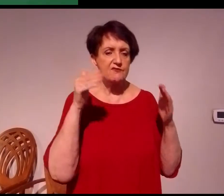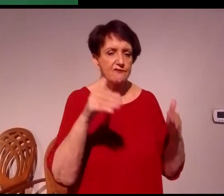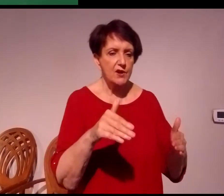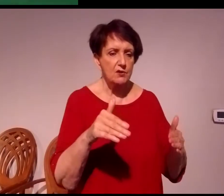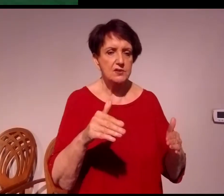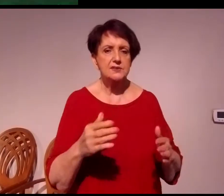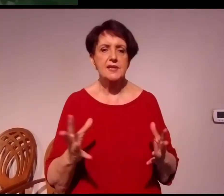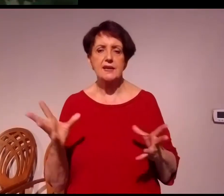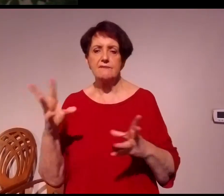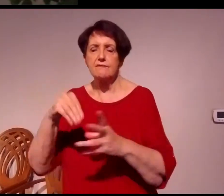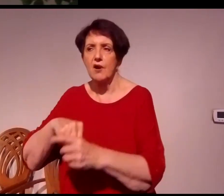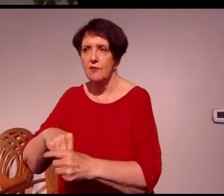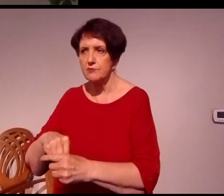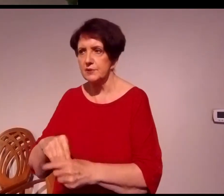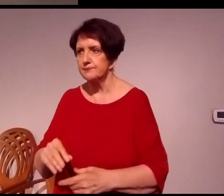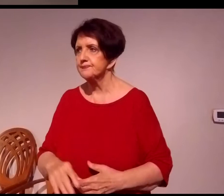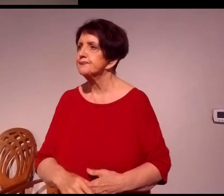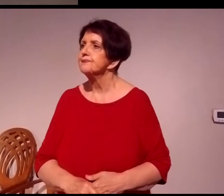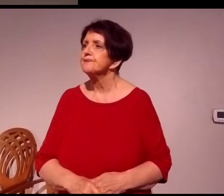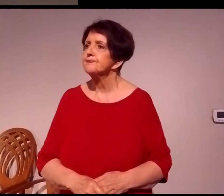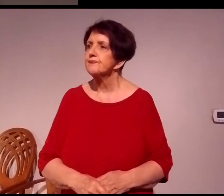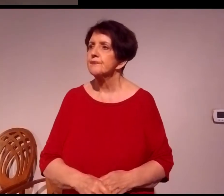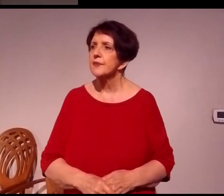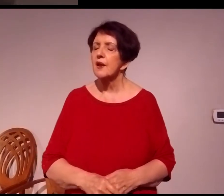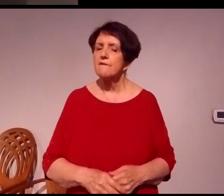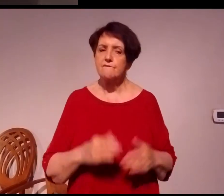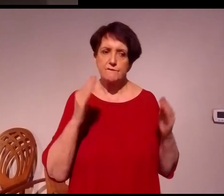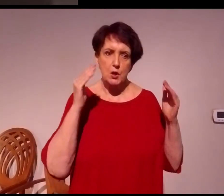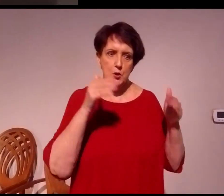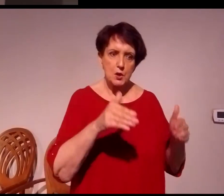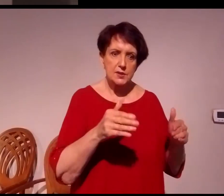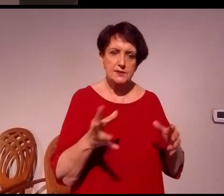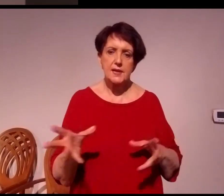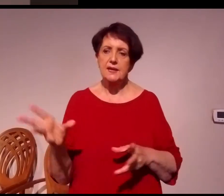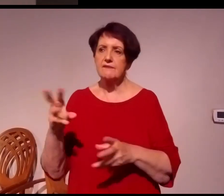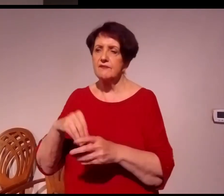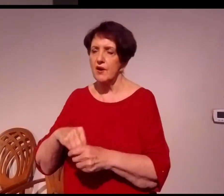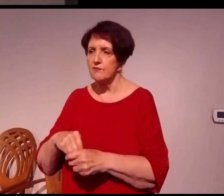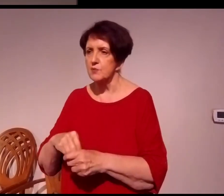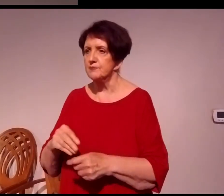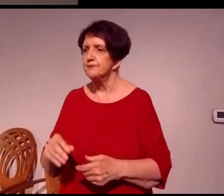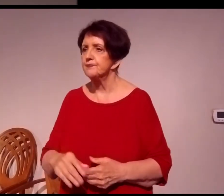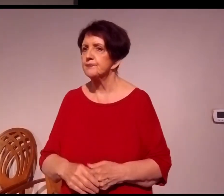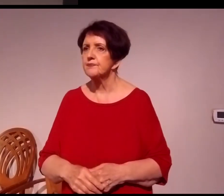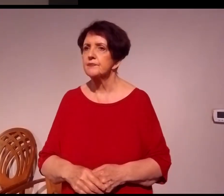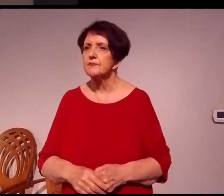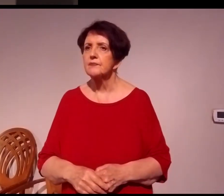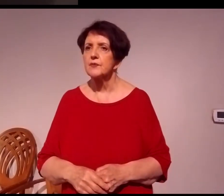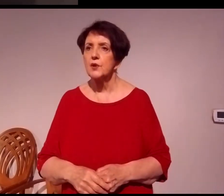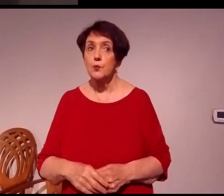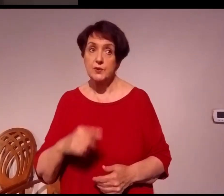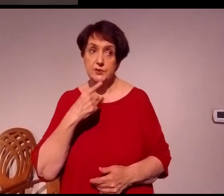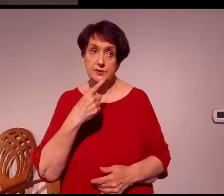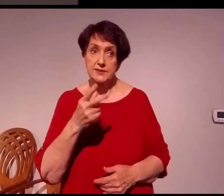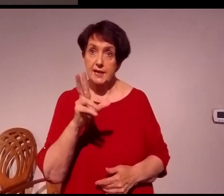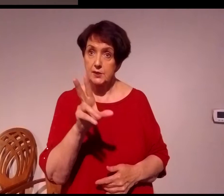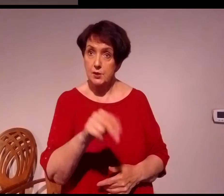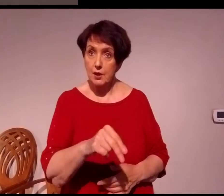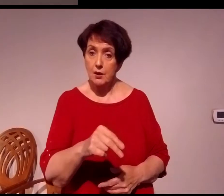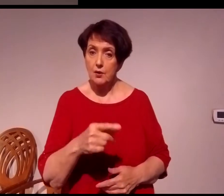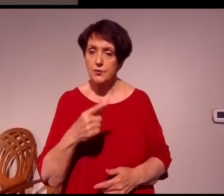engagement. Focus and engagement. Do you see, when we say no to